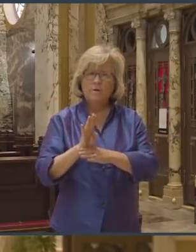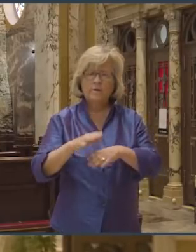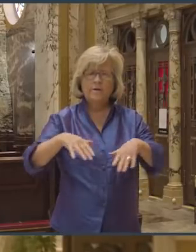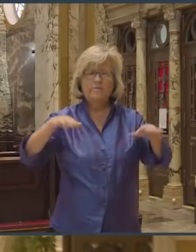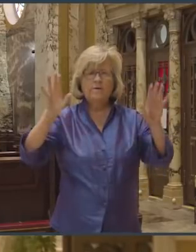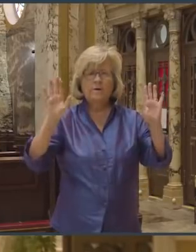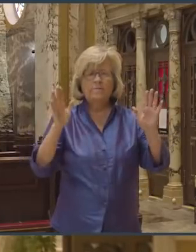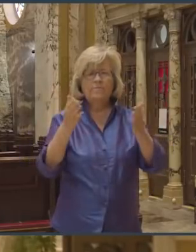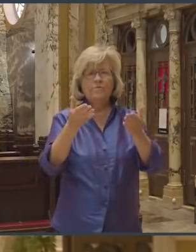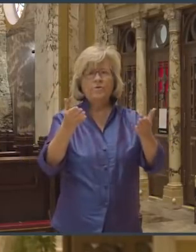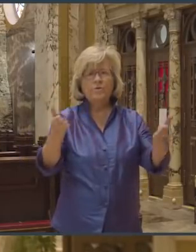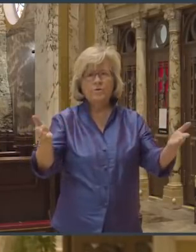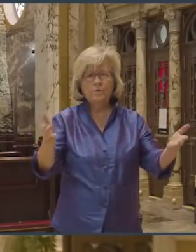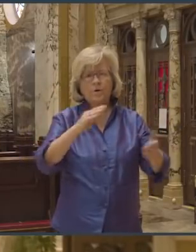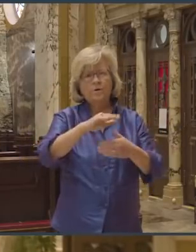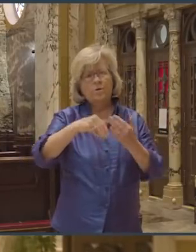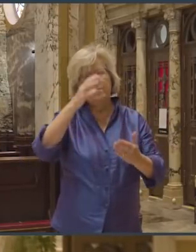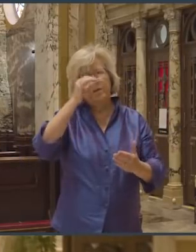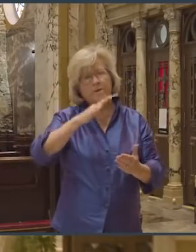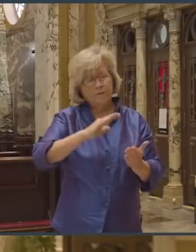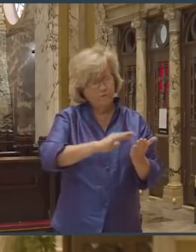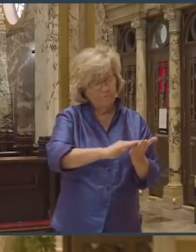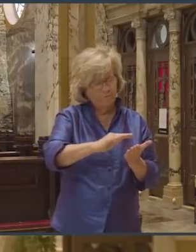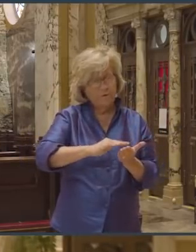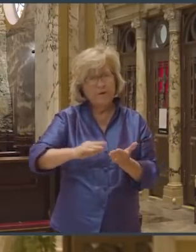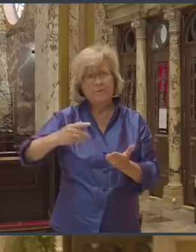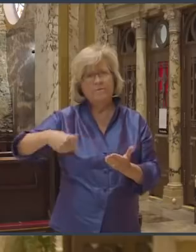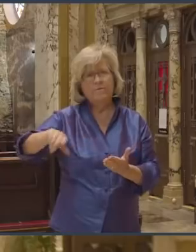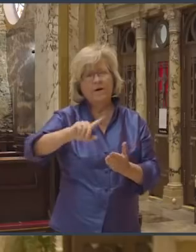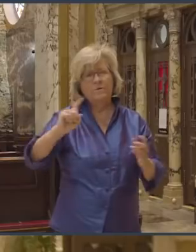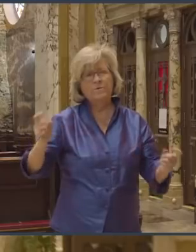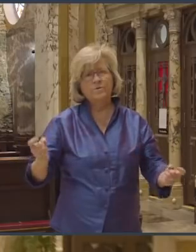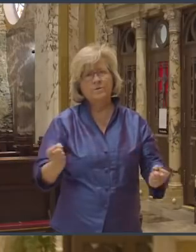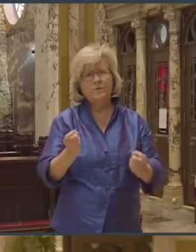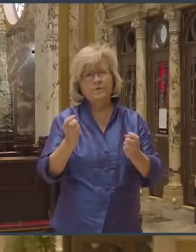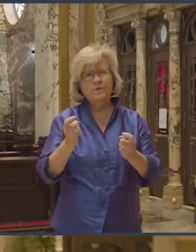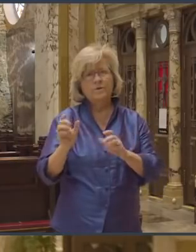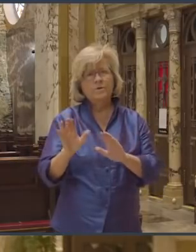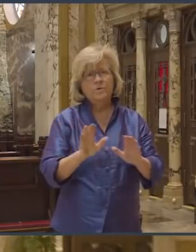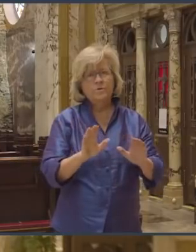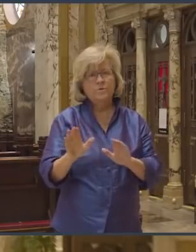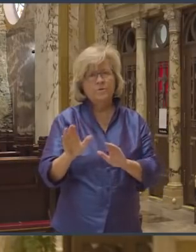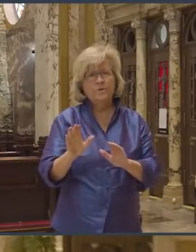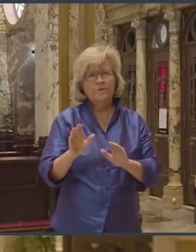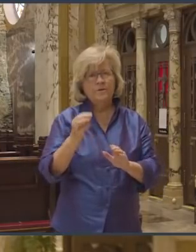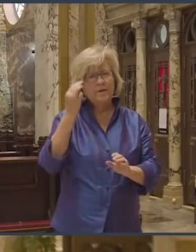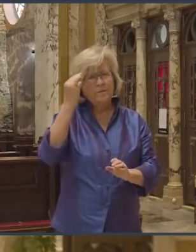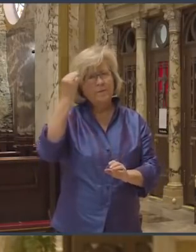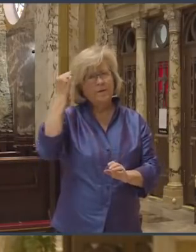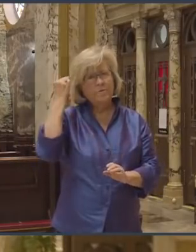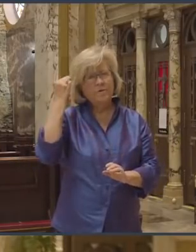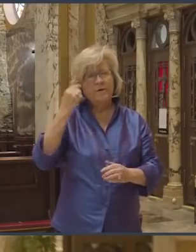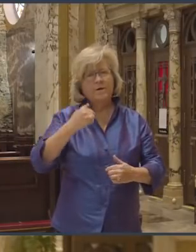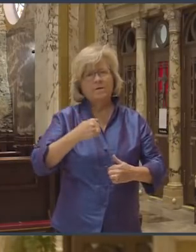you and for many for the forgiveness of sins. Do this in memory of me.